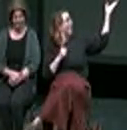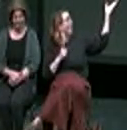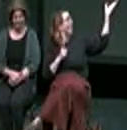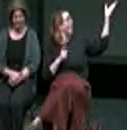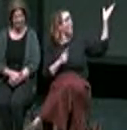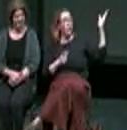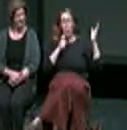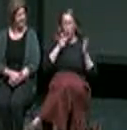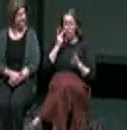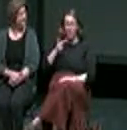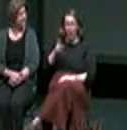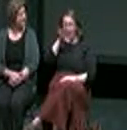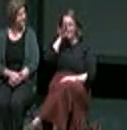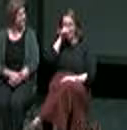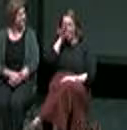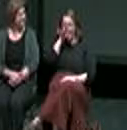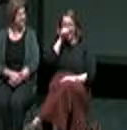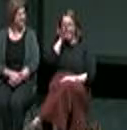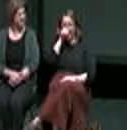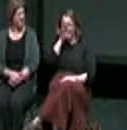Who saw the ducky?